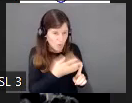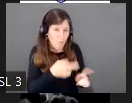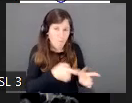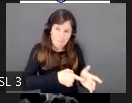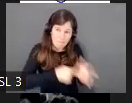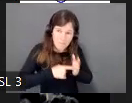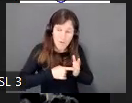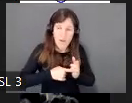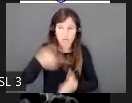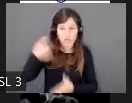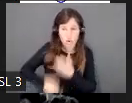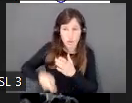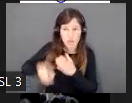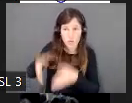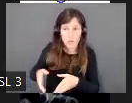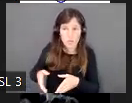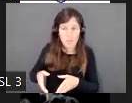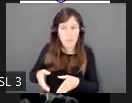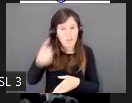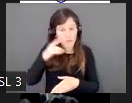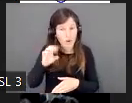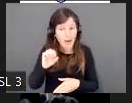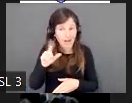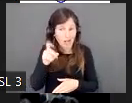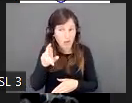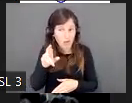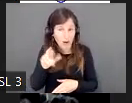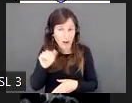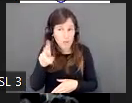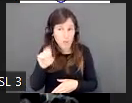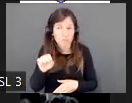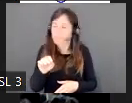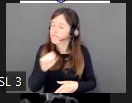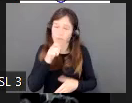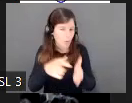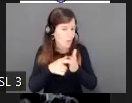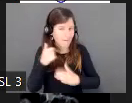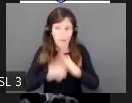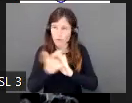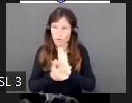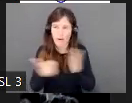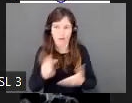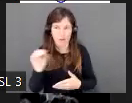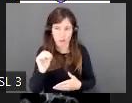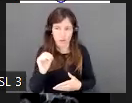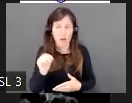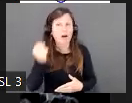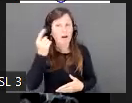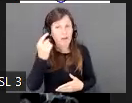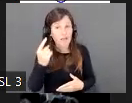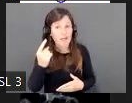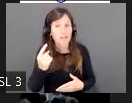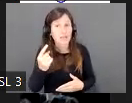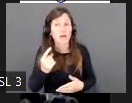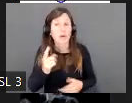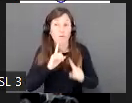Ontario for situations of elder abuse. The report of elder abuse needs to come out of the mandatory